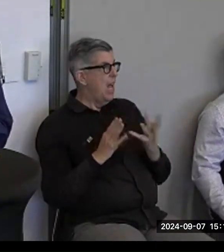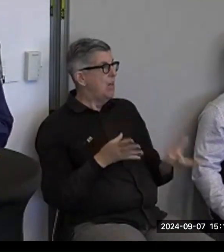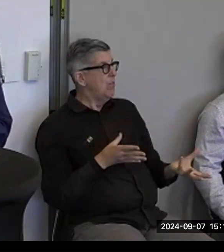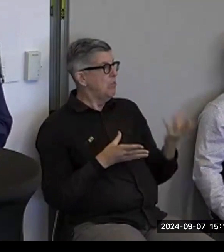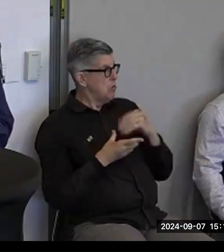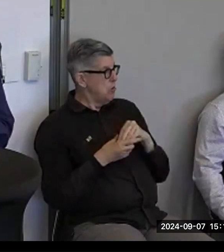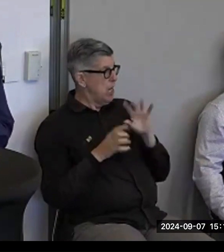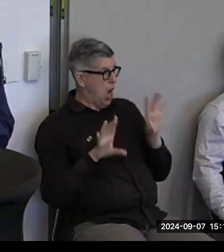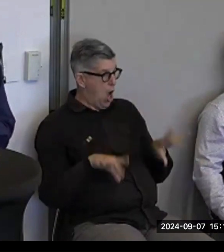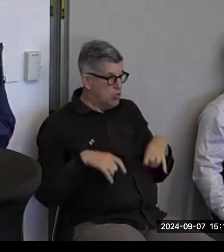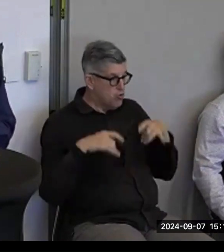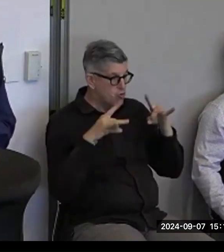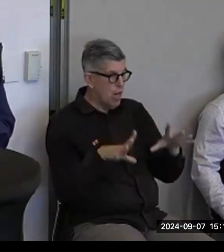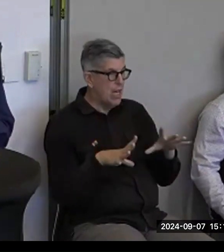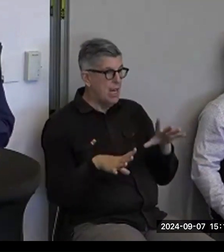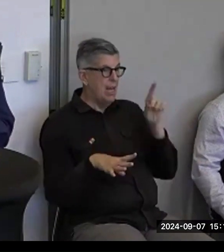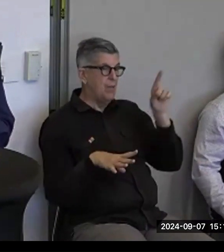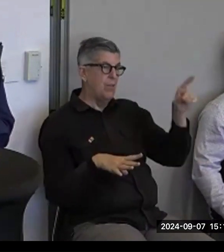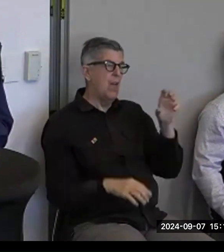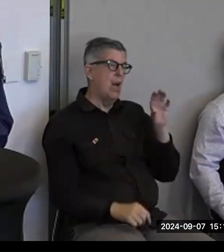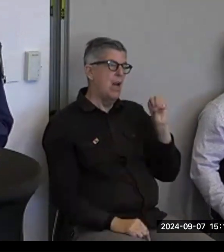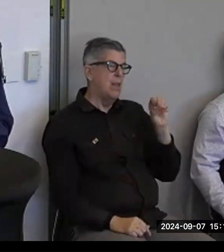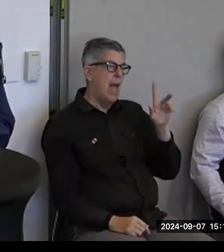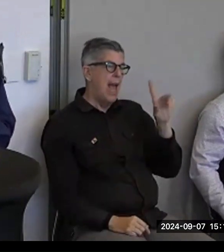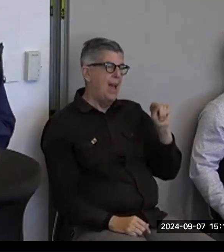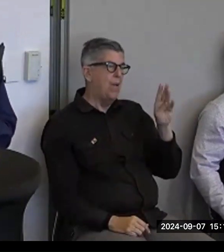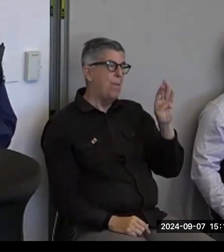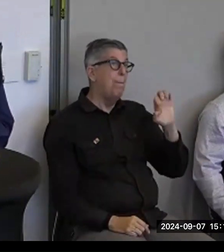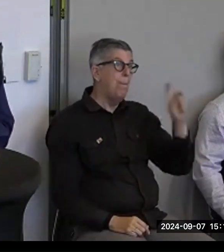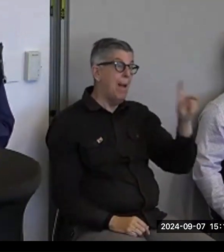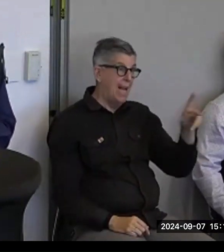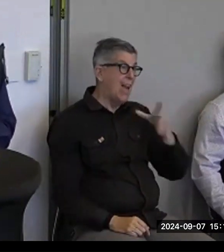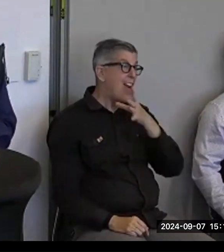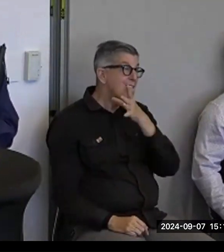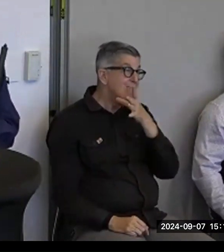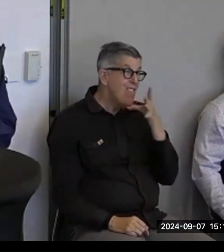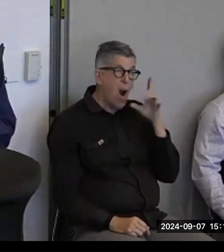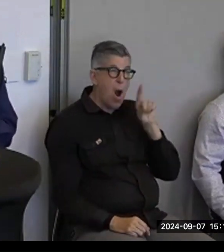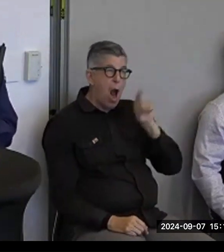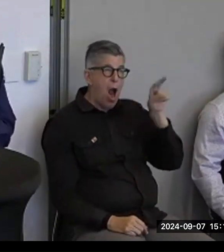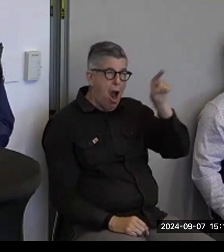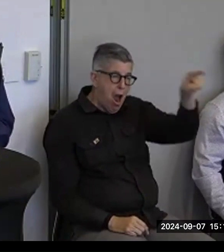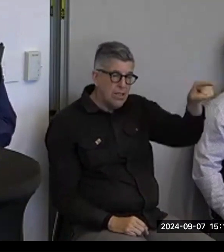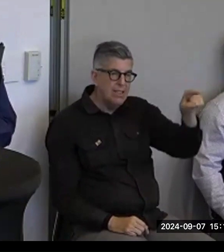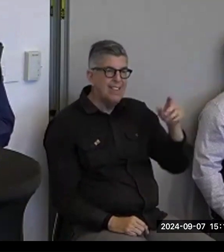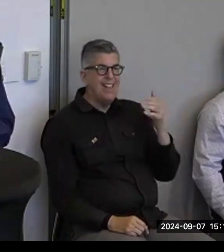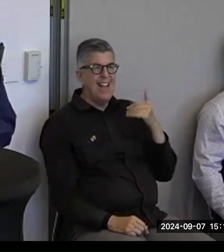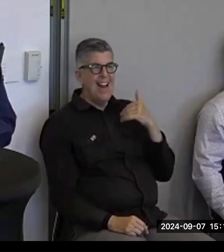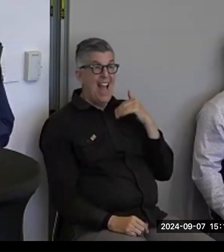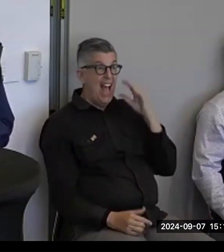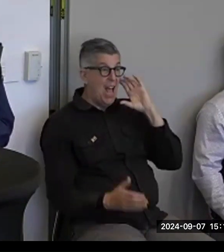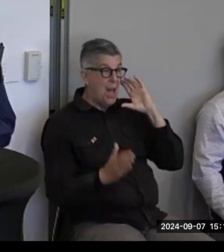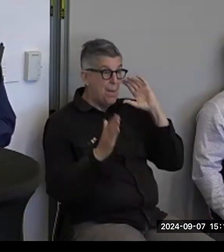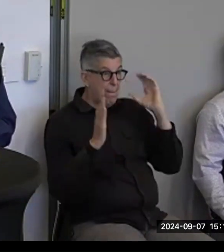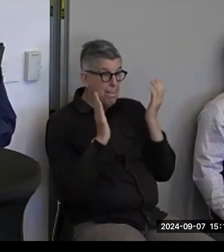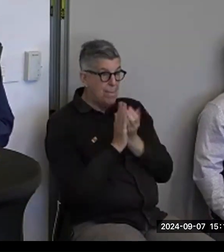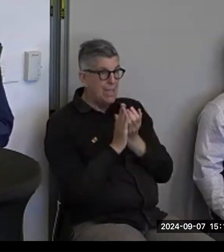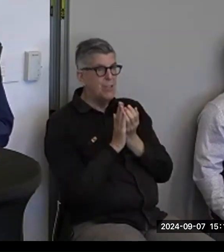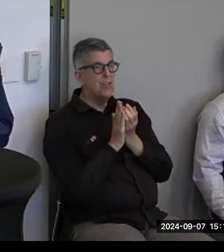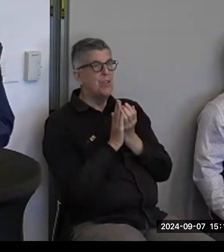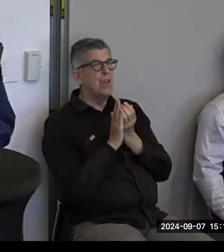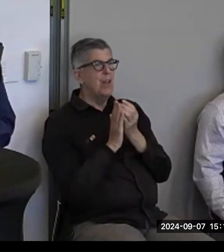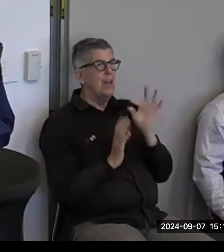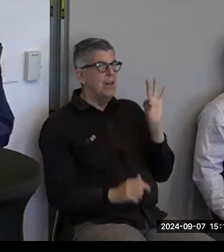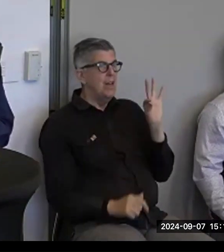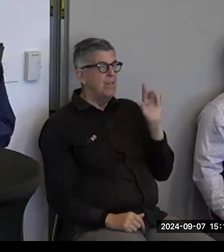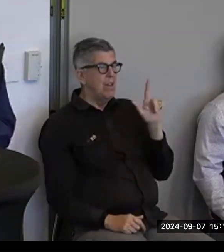outback on a farm, and happened to have pictures on a flash machine and some